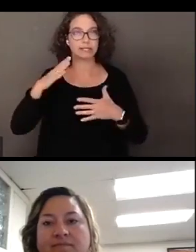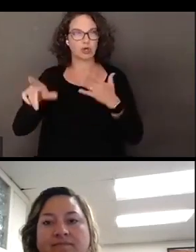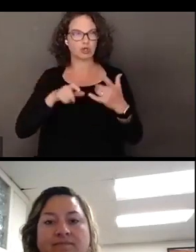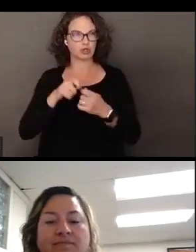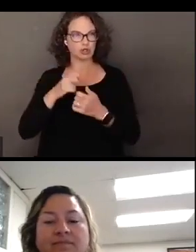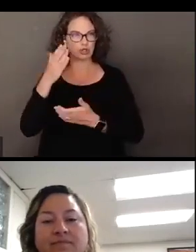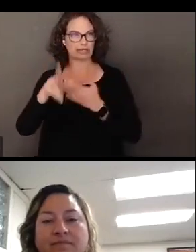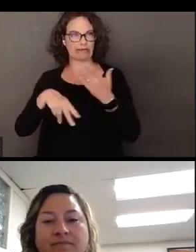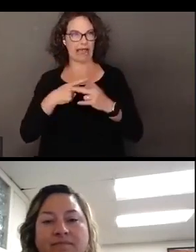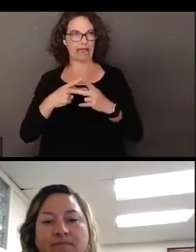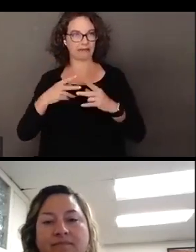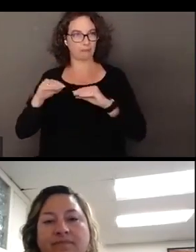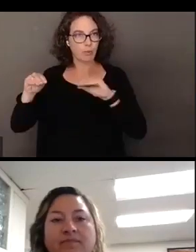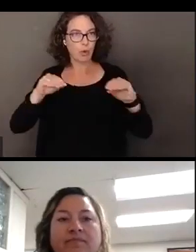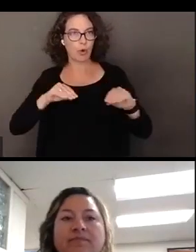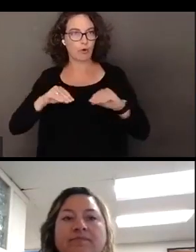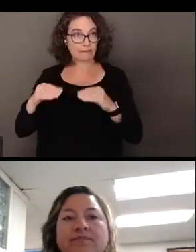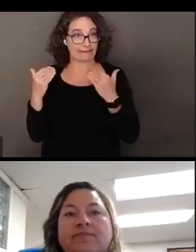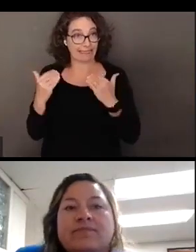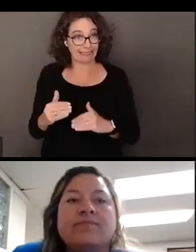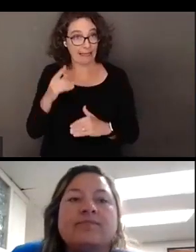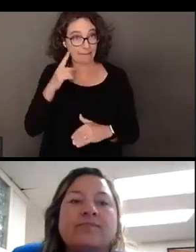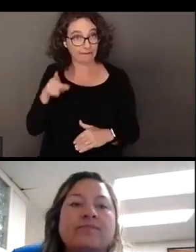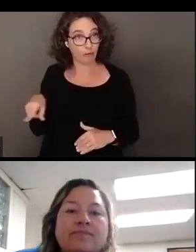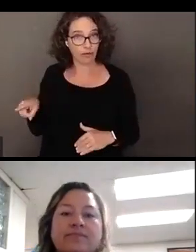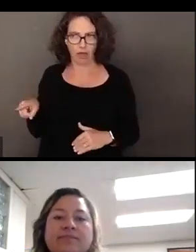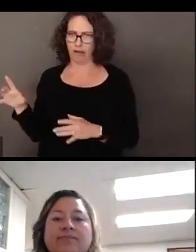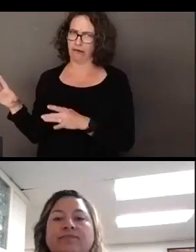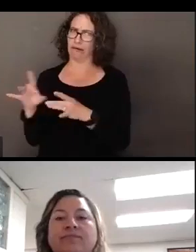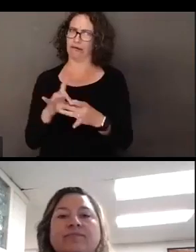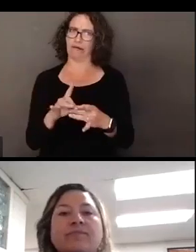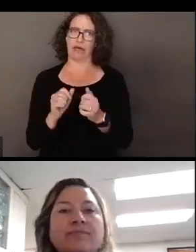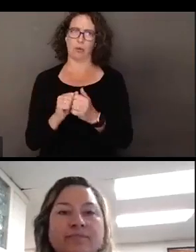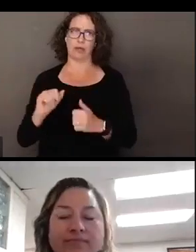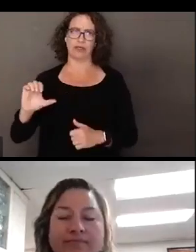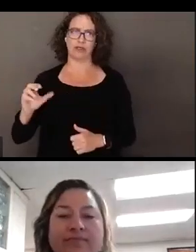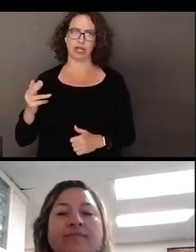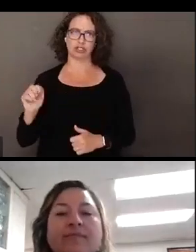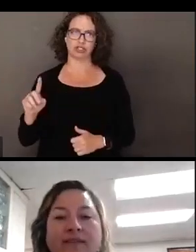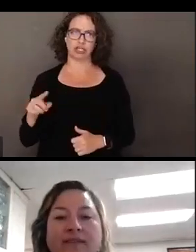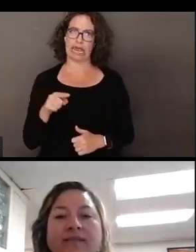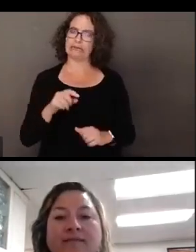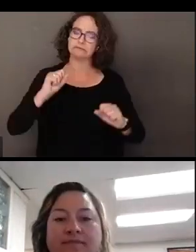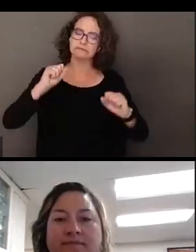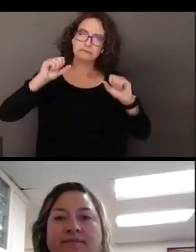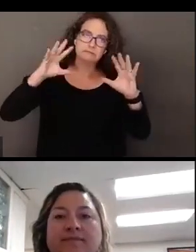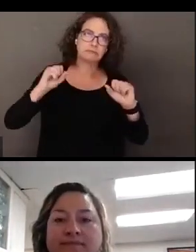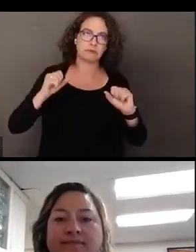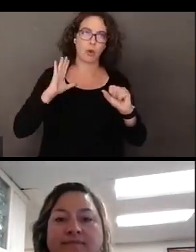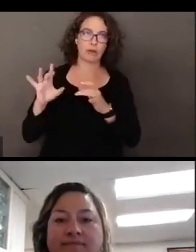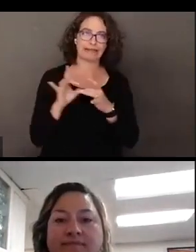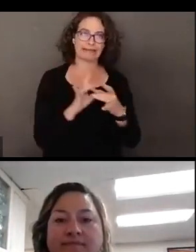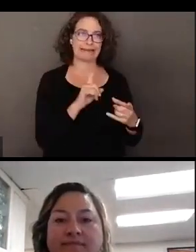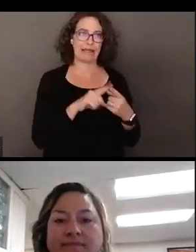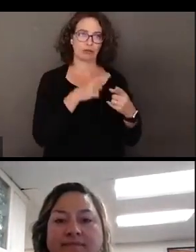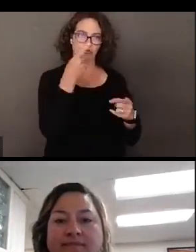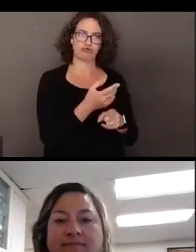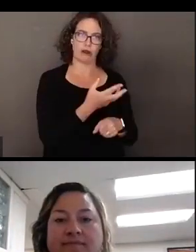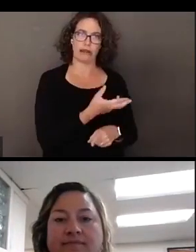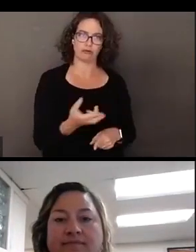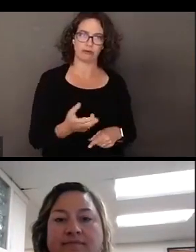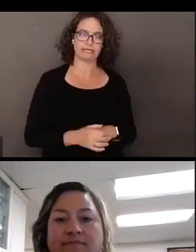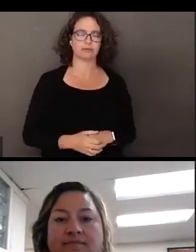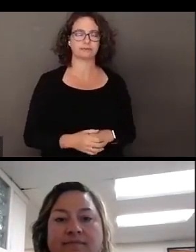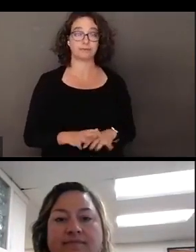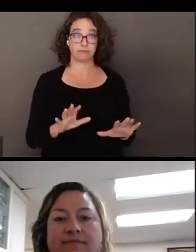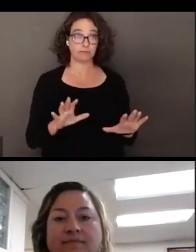limiting them. Have them connect to Chad. He's phenomenal. He'll connect them to the right resources. But then for CAMP, and that